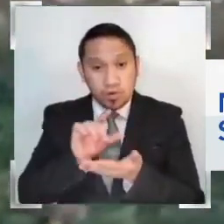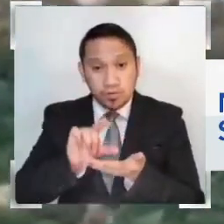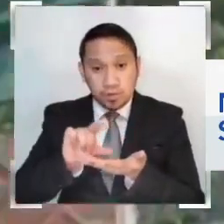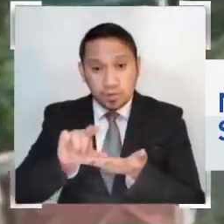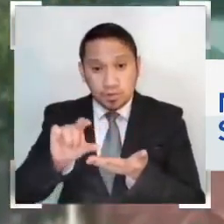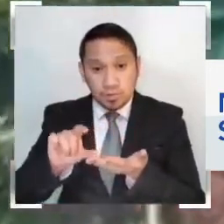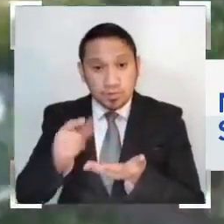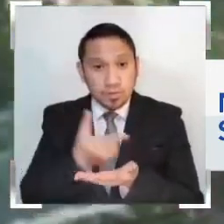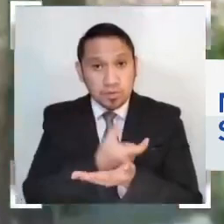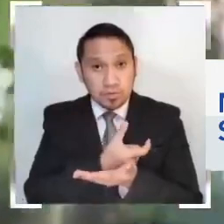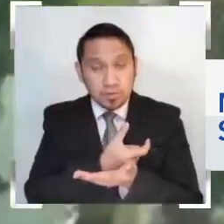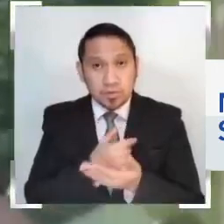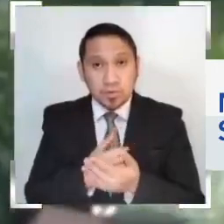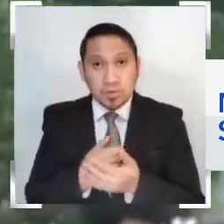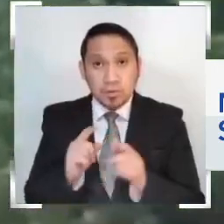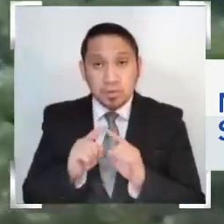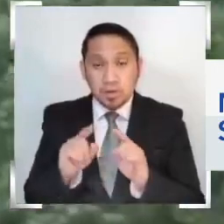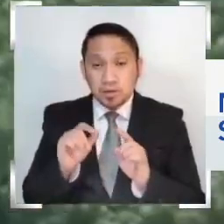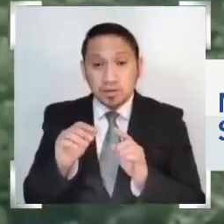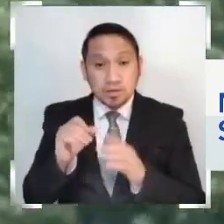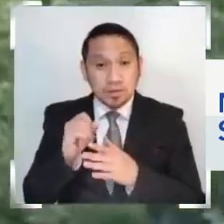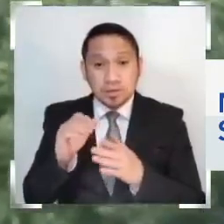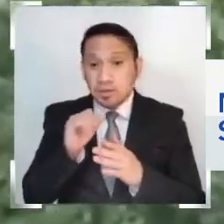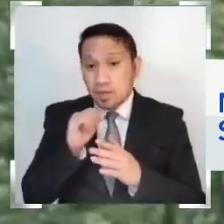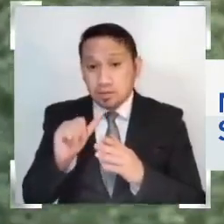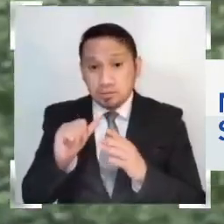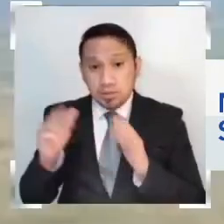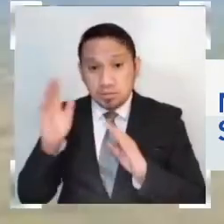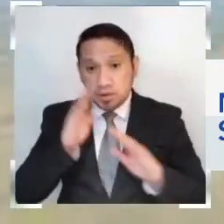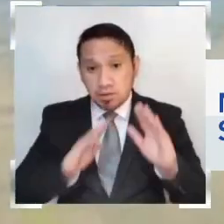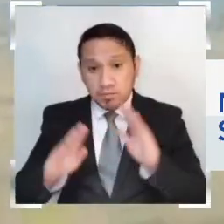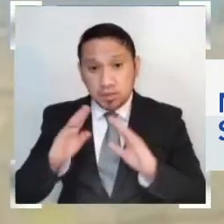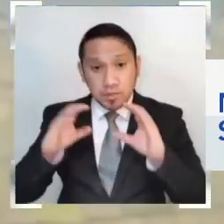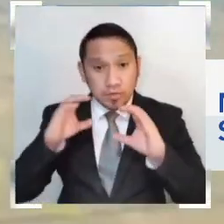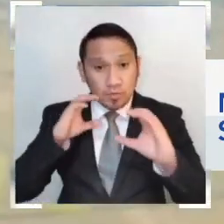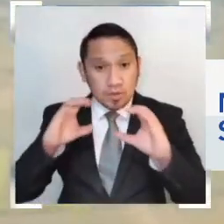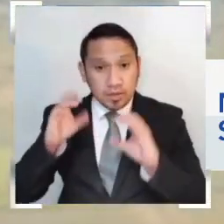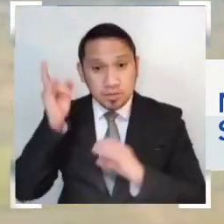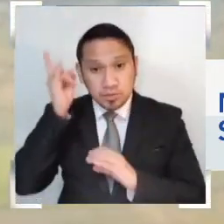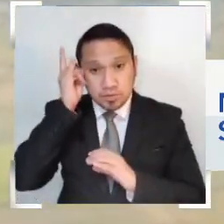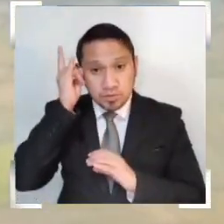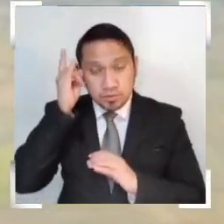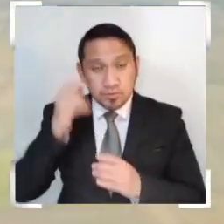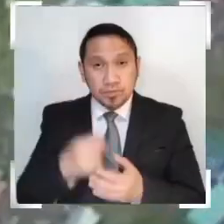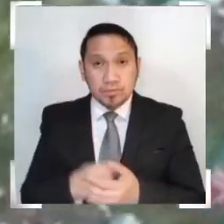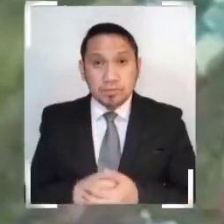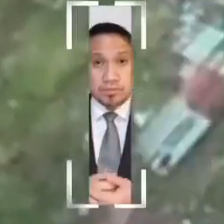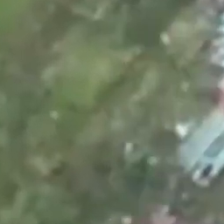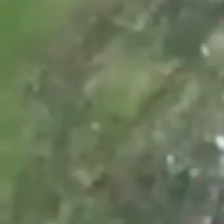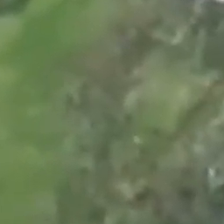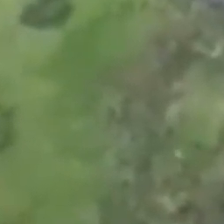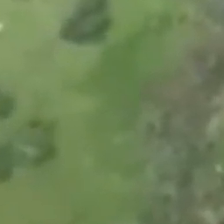ang linya ng komunikasyon sa mga lugar na tinamaan ng bagyo. Ako si Oscar Oida, ang inyong saksi.